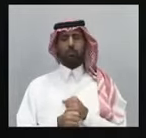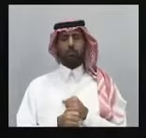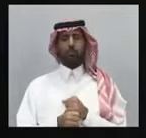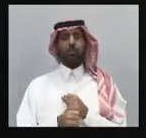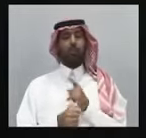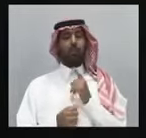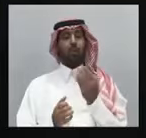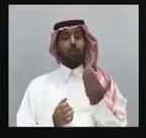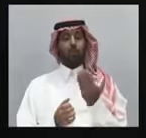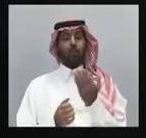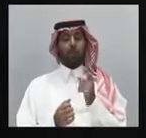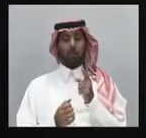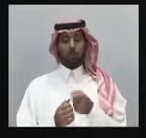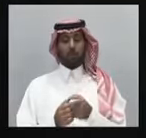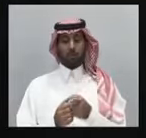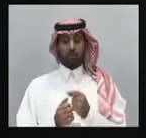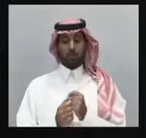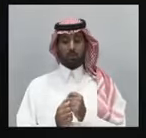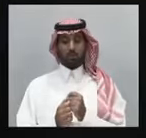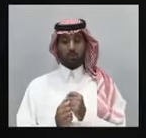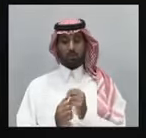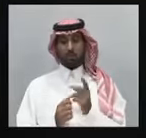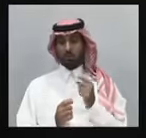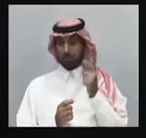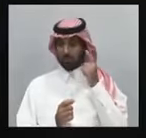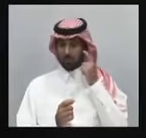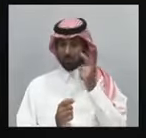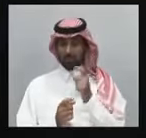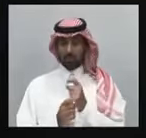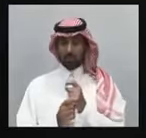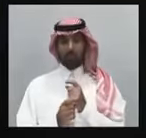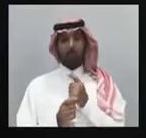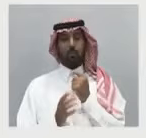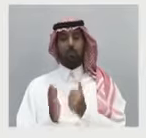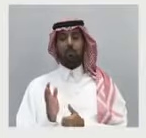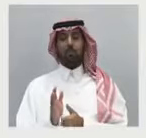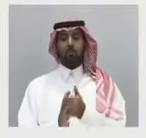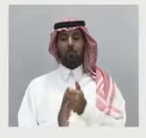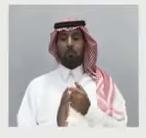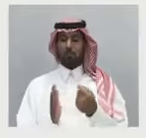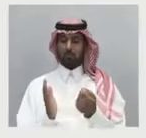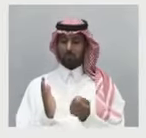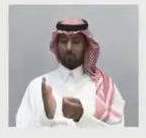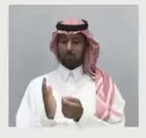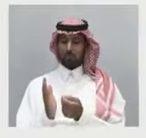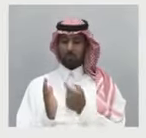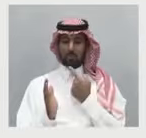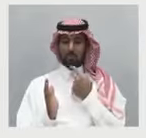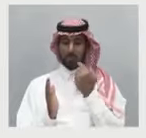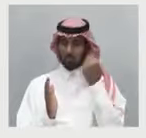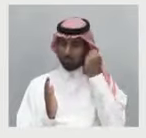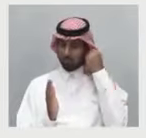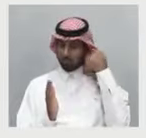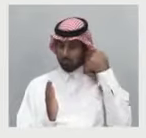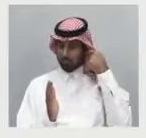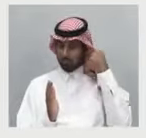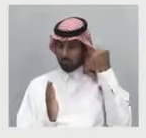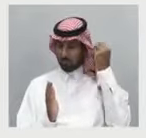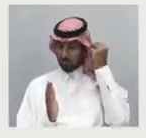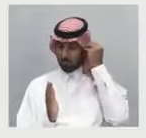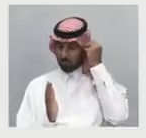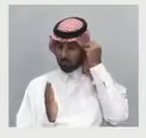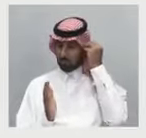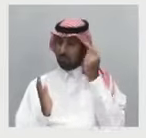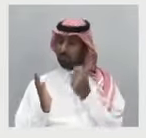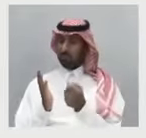lesson today, we are going to, by the end of the lesson, you will be able to take notes on a written text. A text